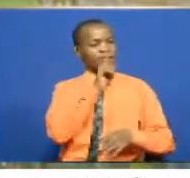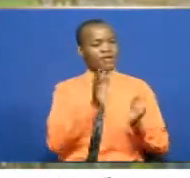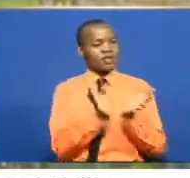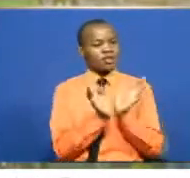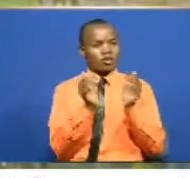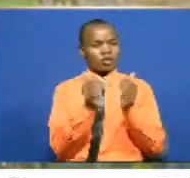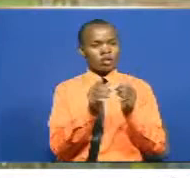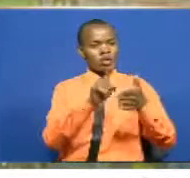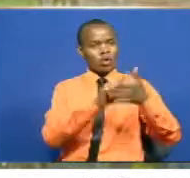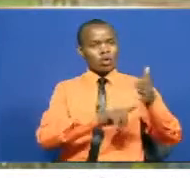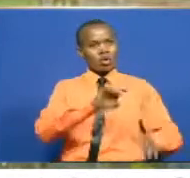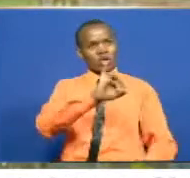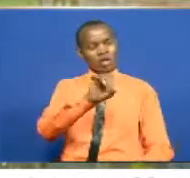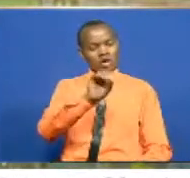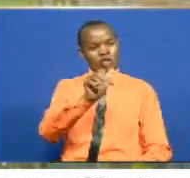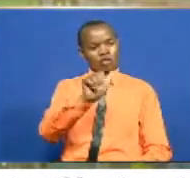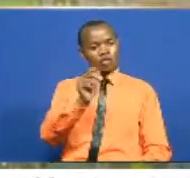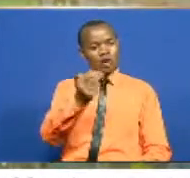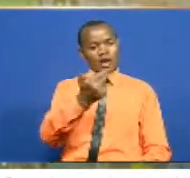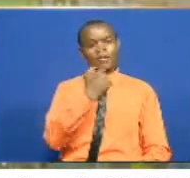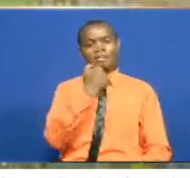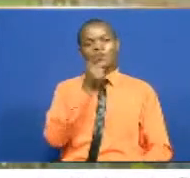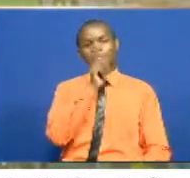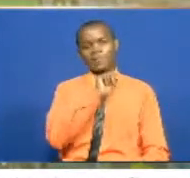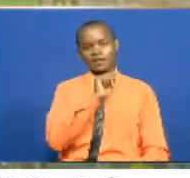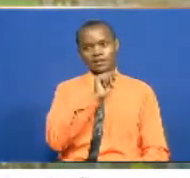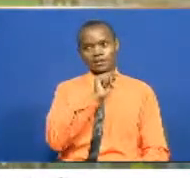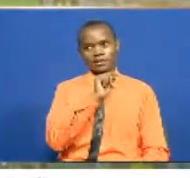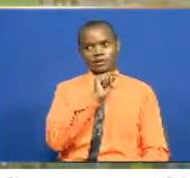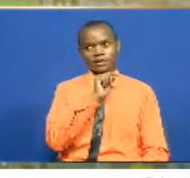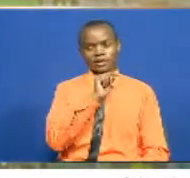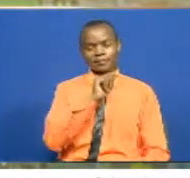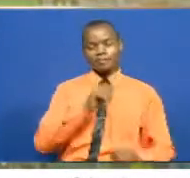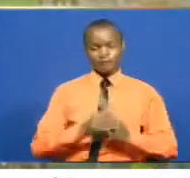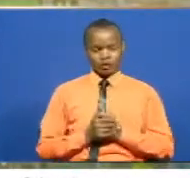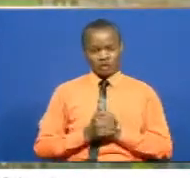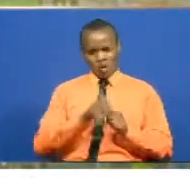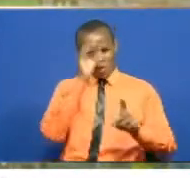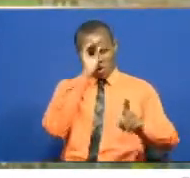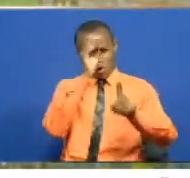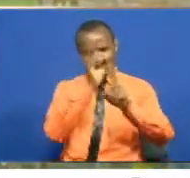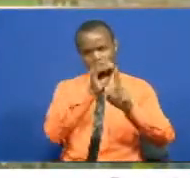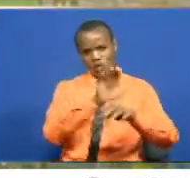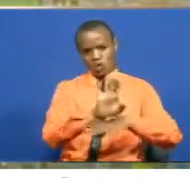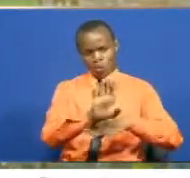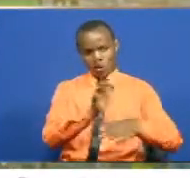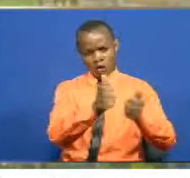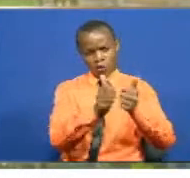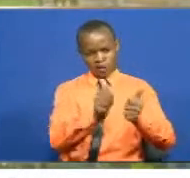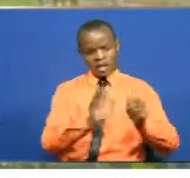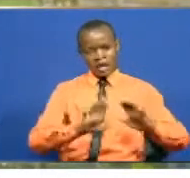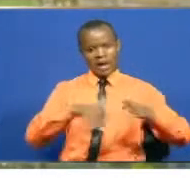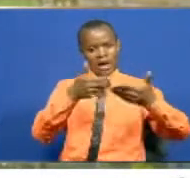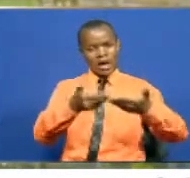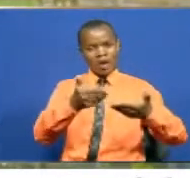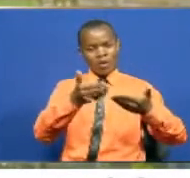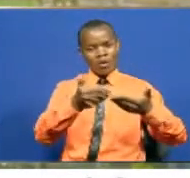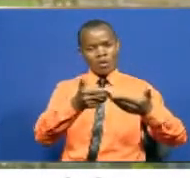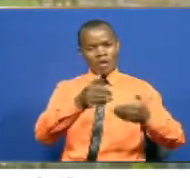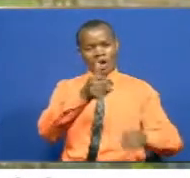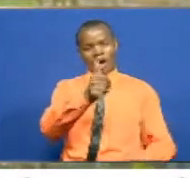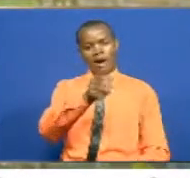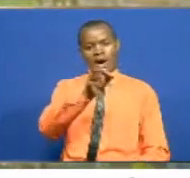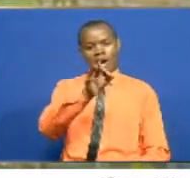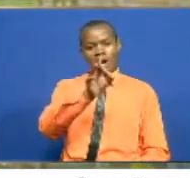from what Joao Chivale has said, your take on the way AfroCan ball